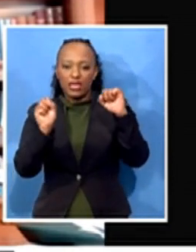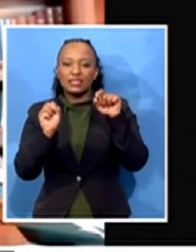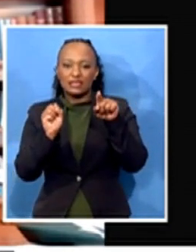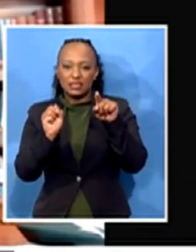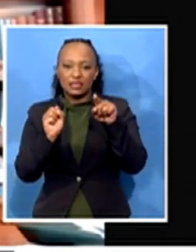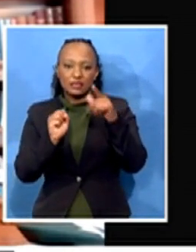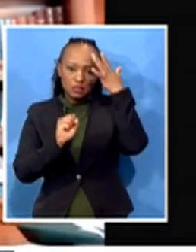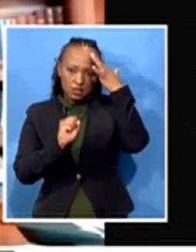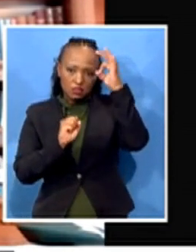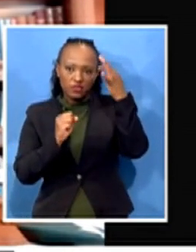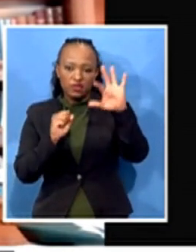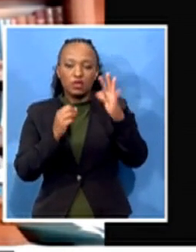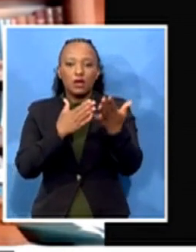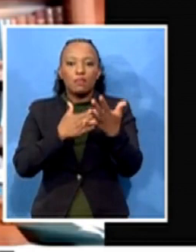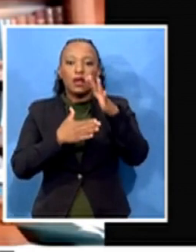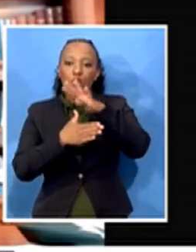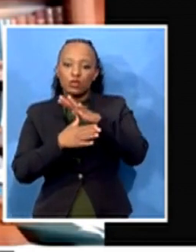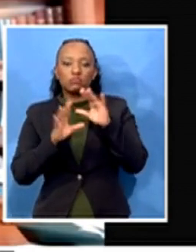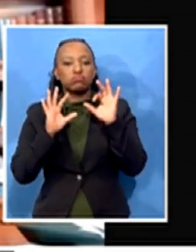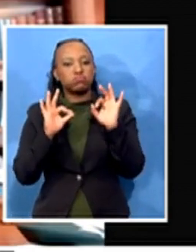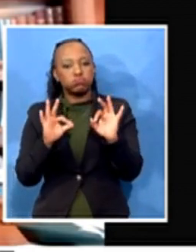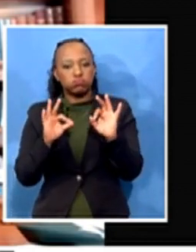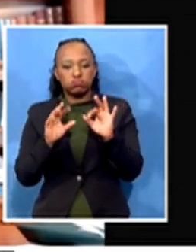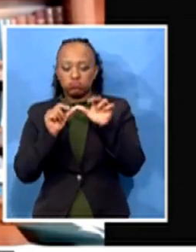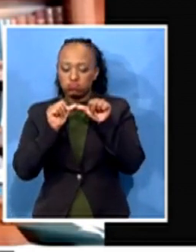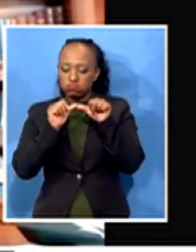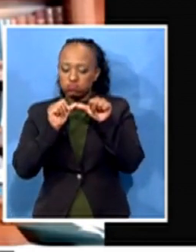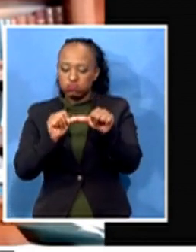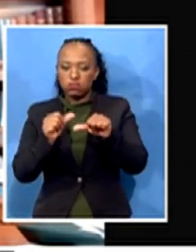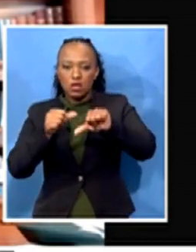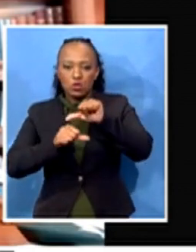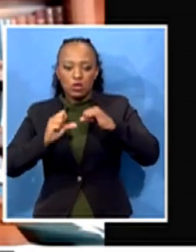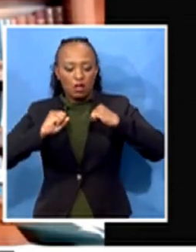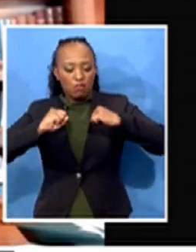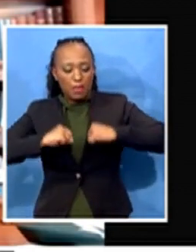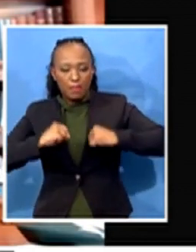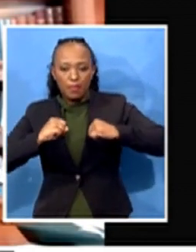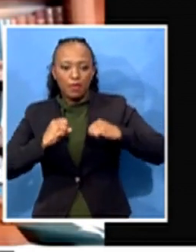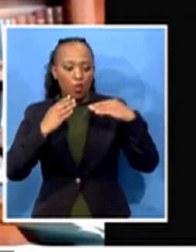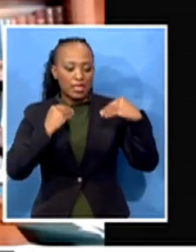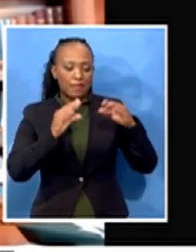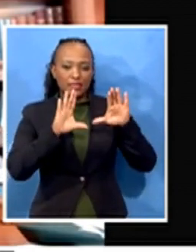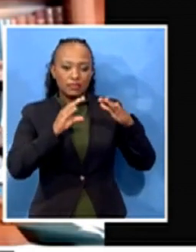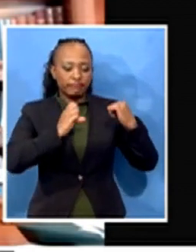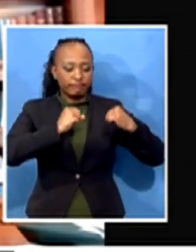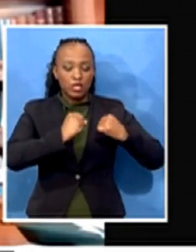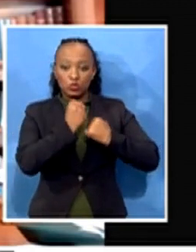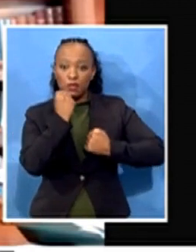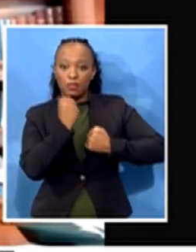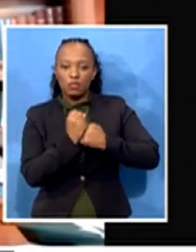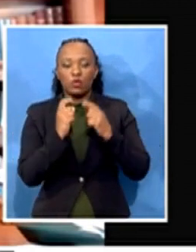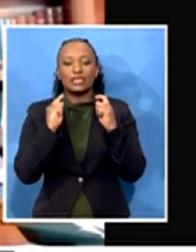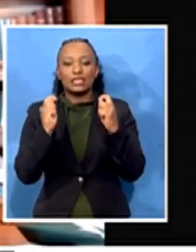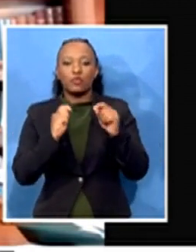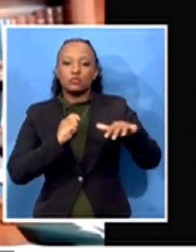and lasting social compacts with the industry in support of transportation. If we are